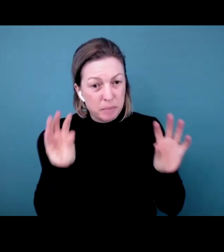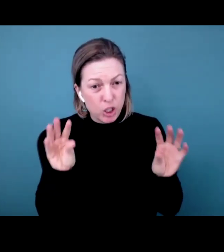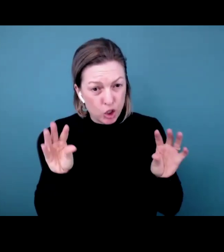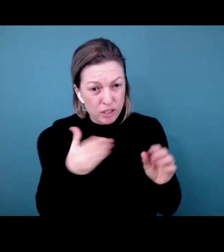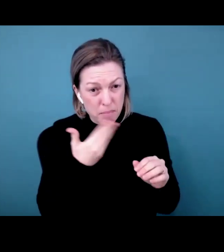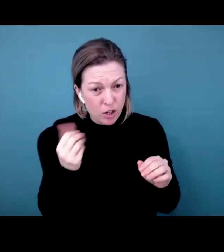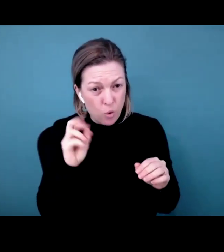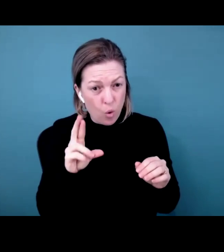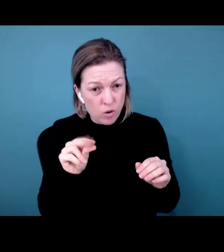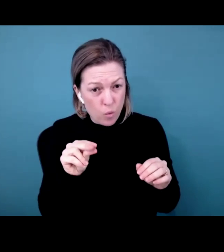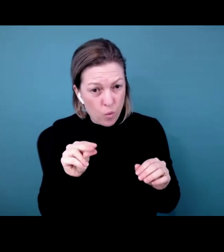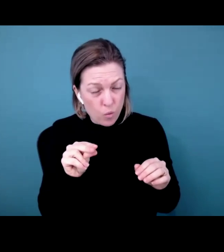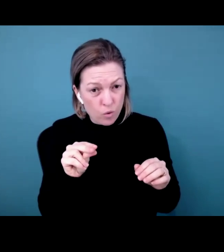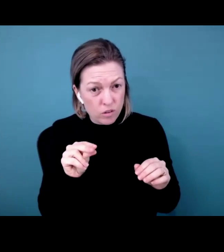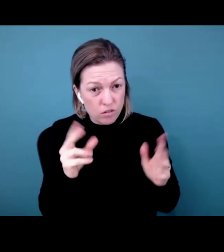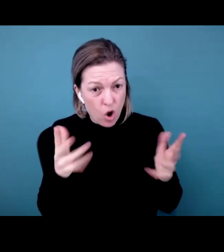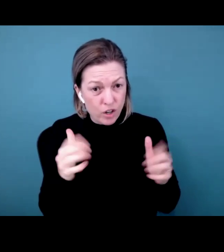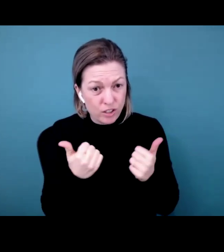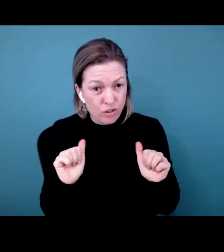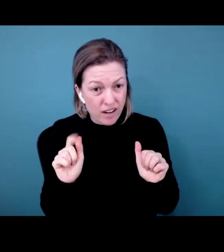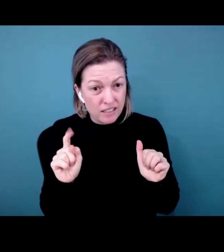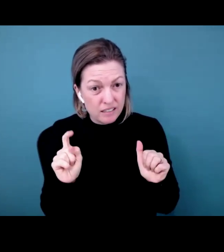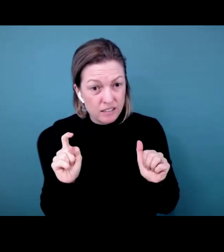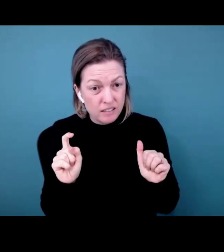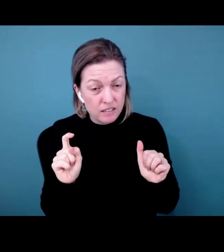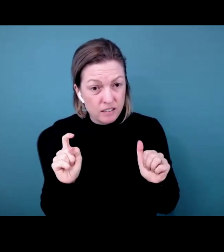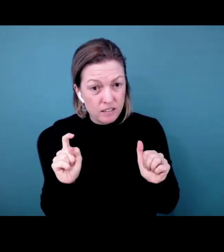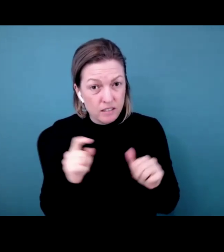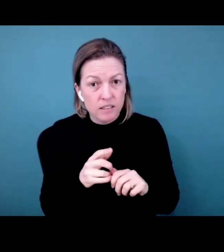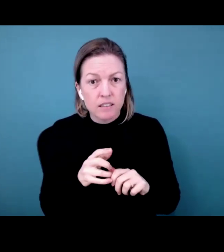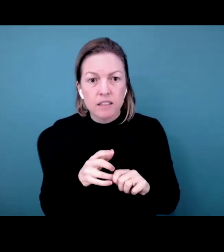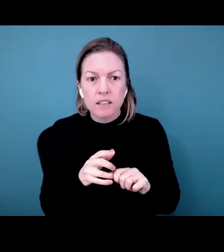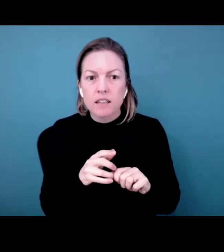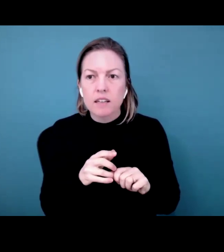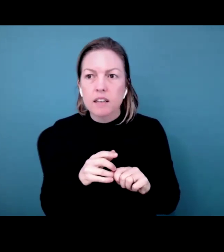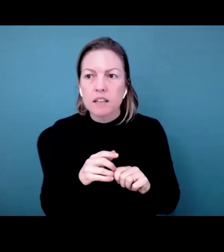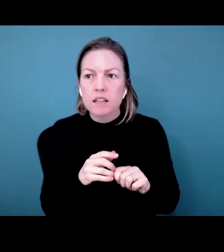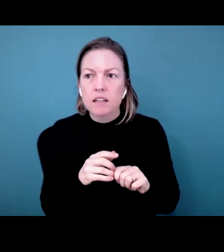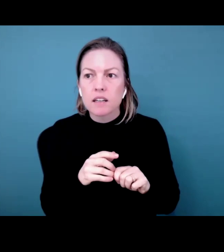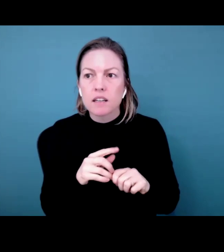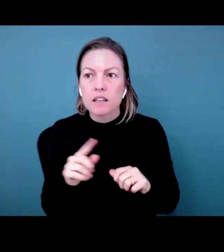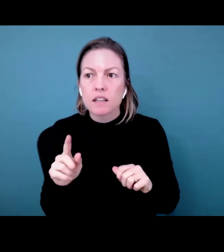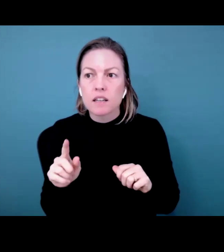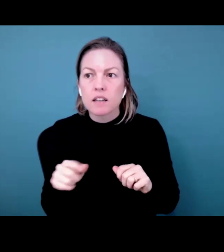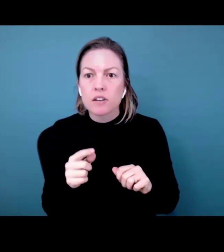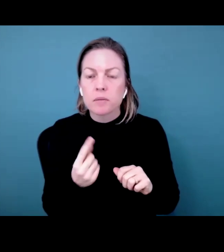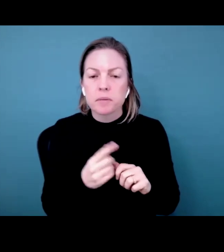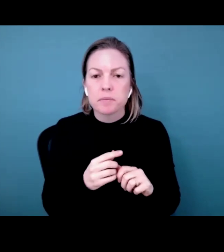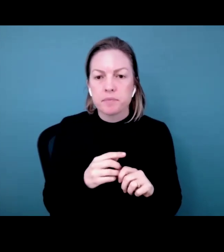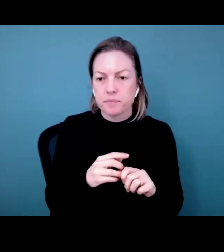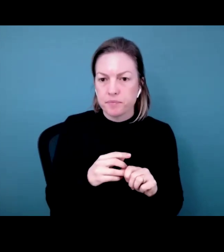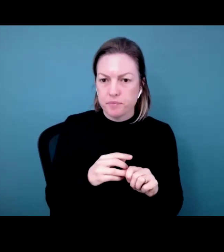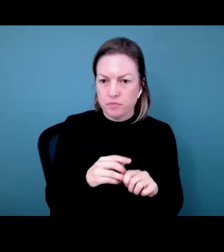or no? Did we already try that? I mean, this Give is us a not. second. We're adjusting real quick here in the Oh.